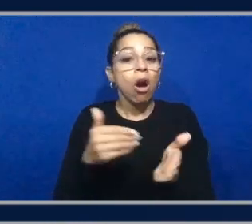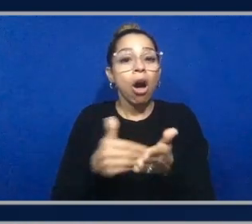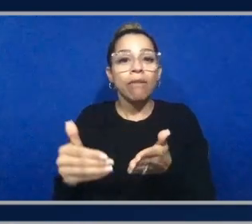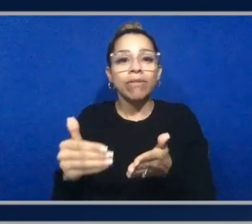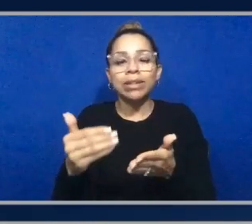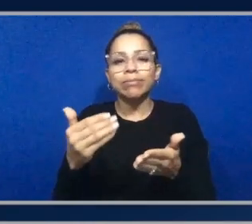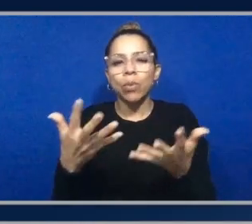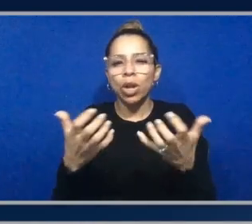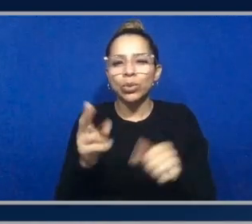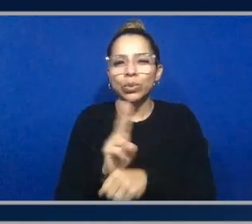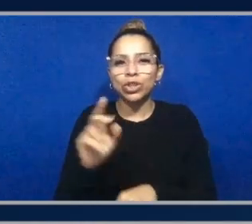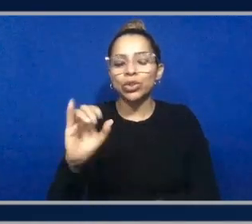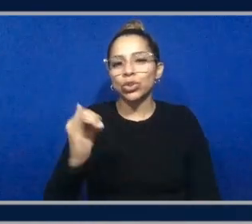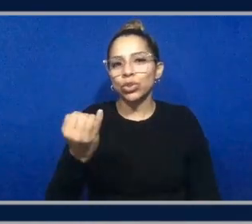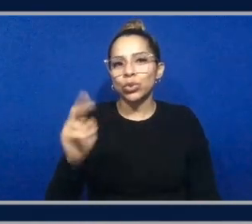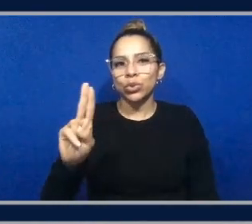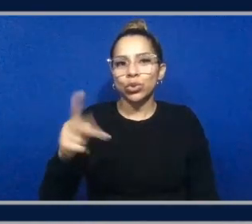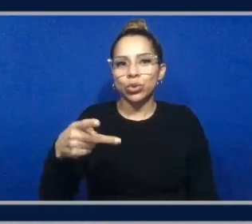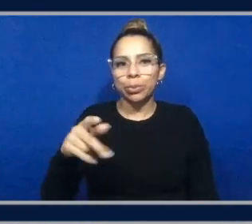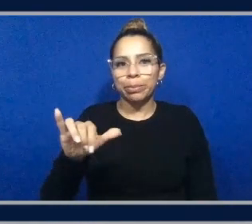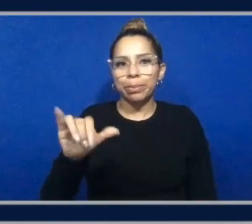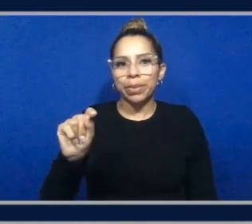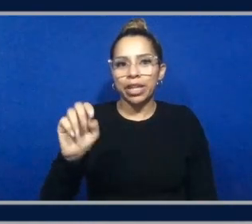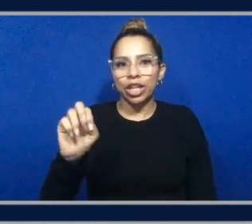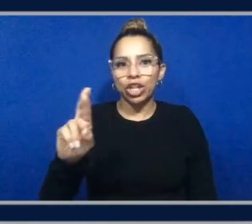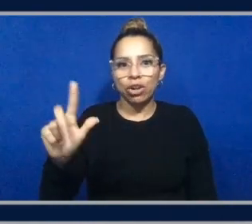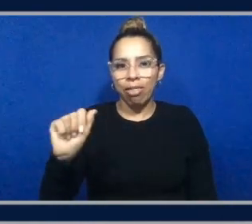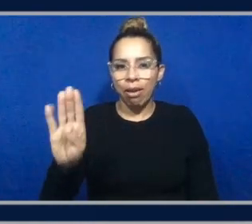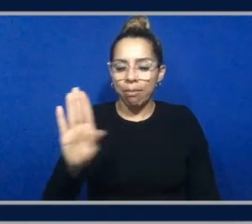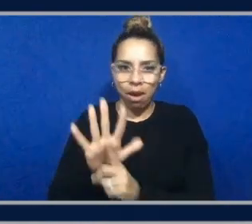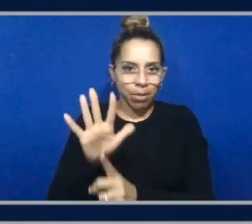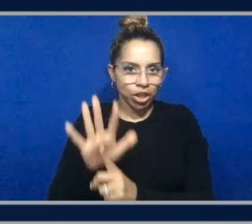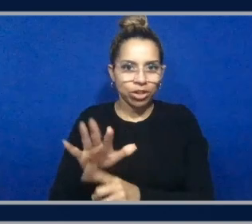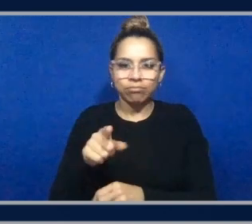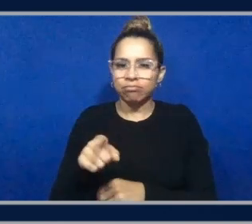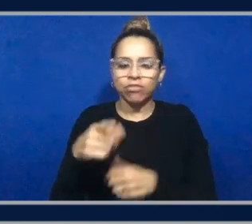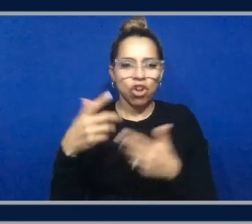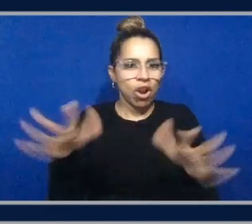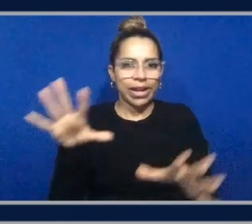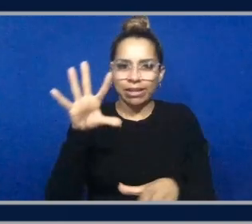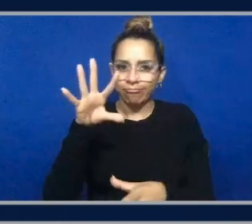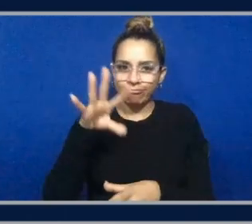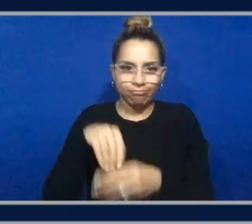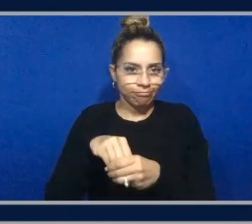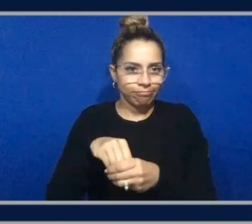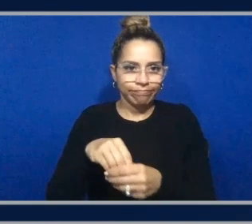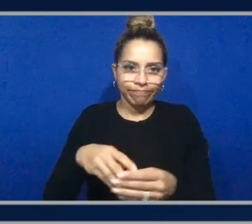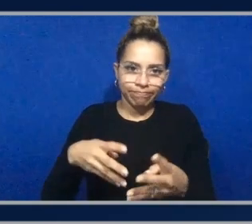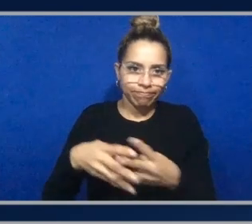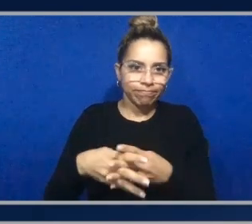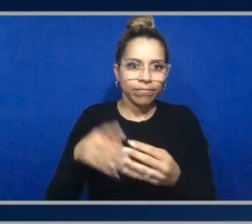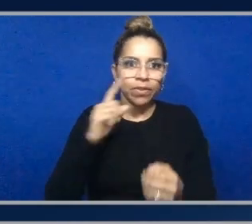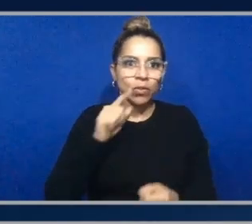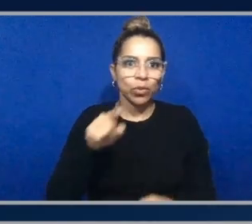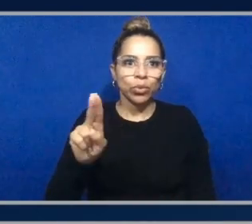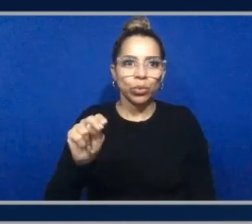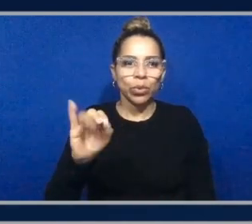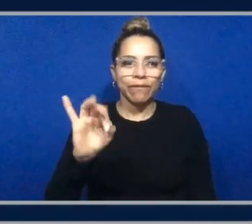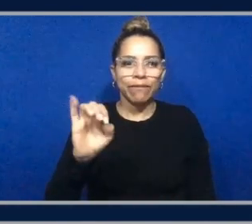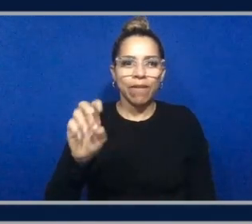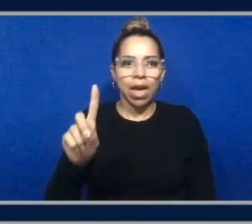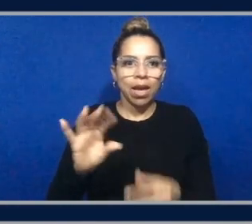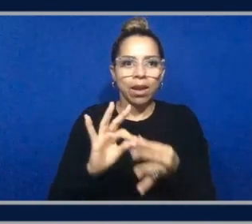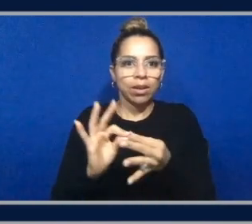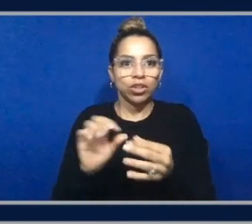one of the most popular ones. So JupyterLab comes natively integrated with Unified Studio. One of the things you'll notice is that